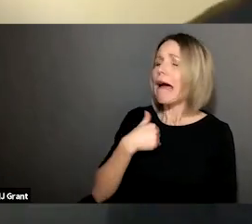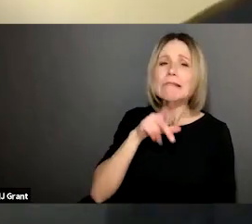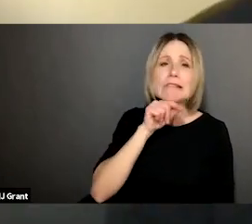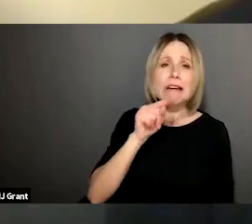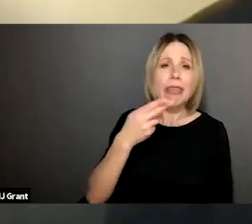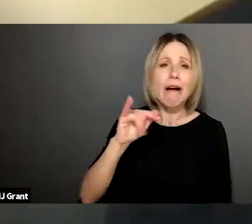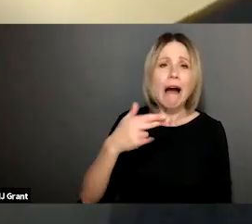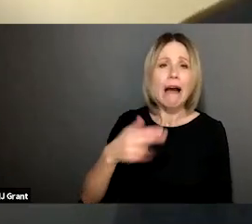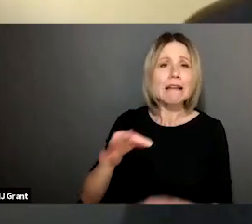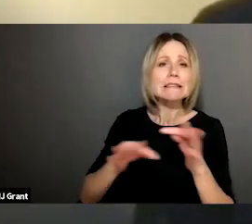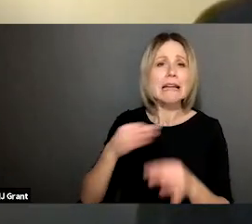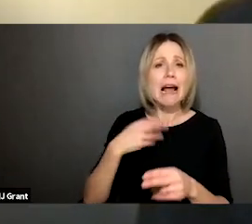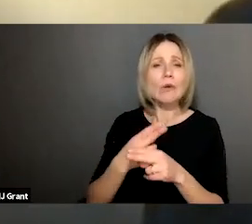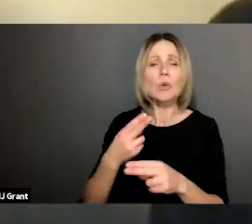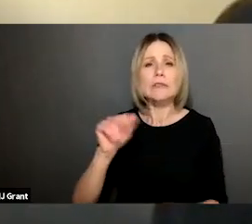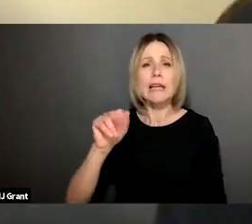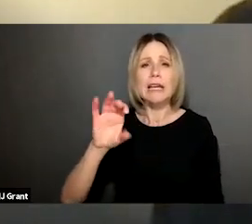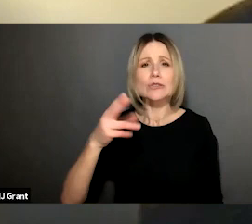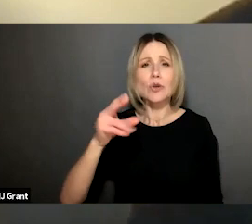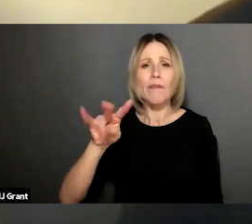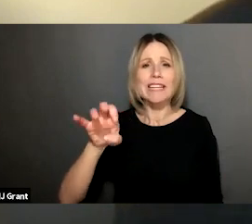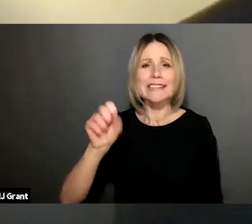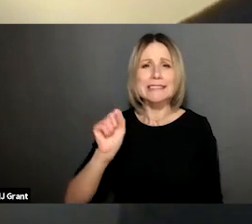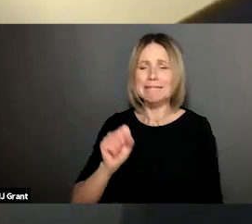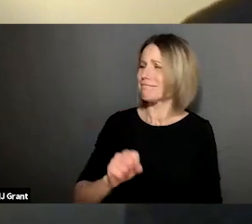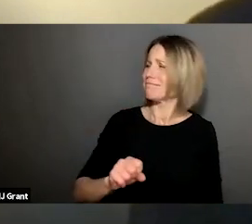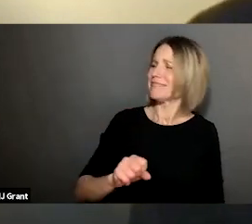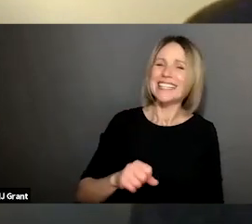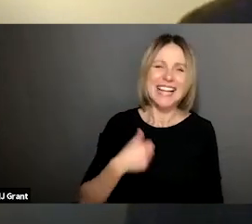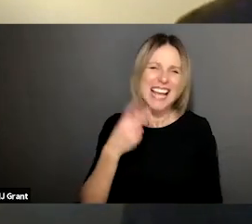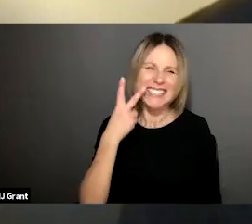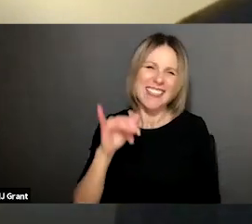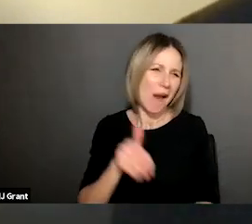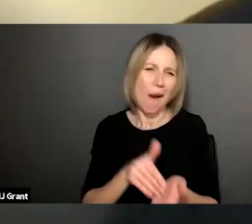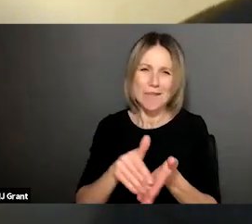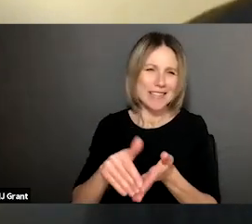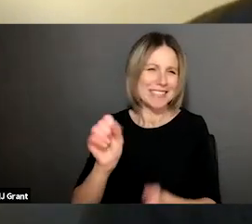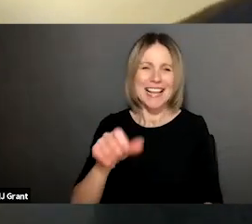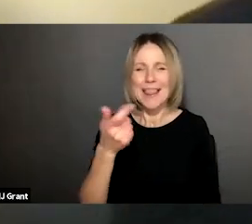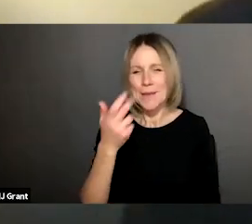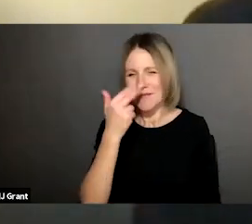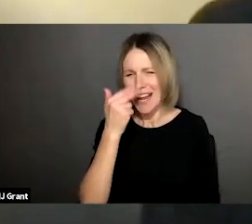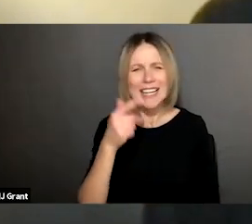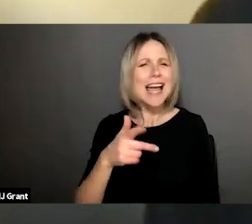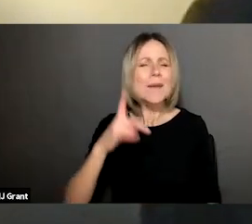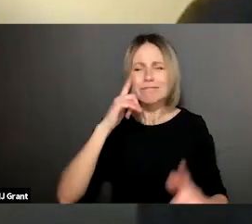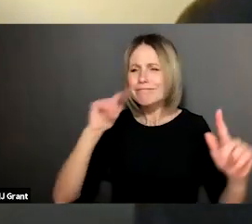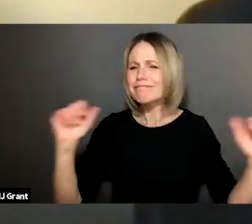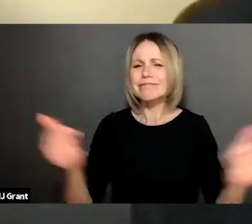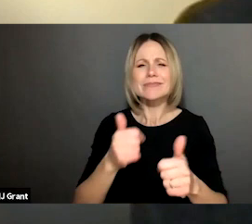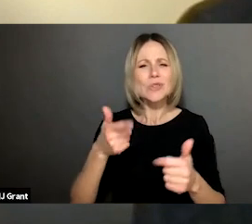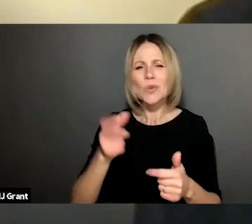I see that all the time, and I think it's kind of funny. Of course, you can make a recipe however you